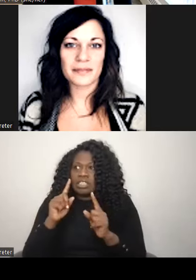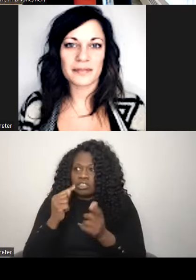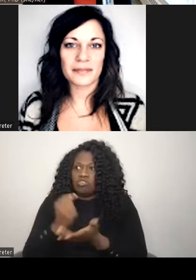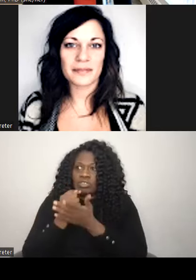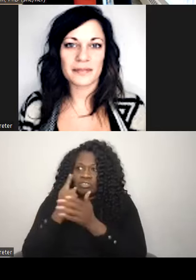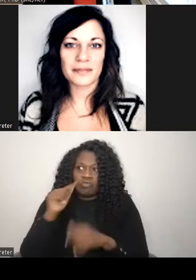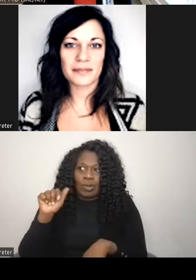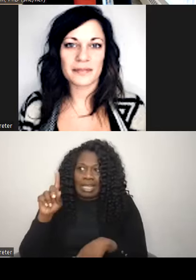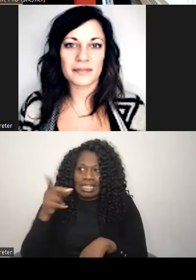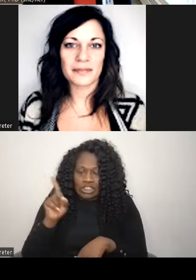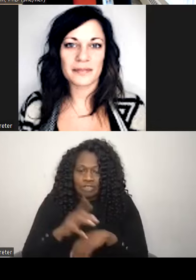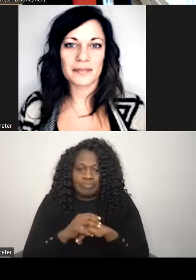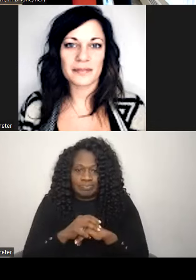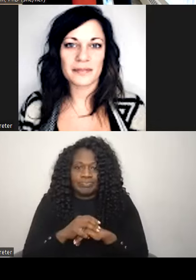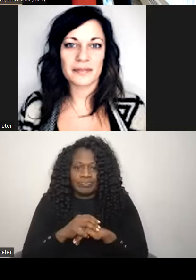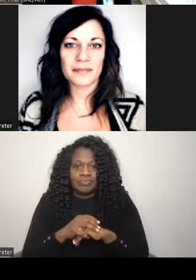ADHD.